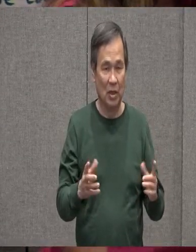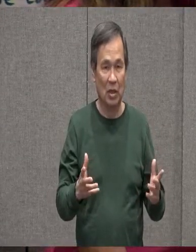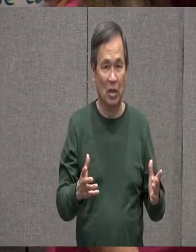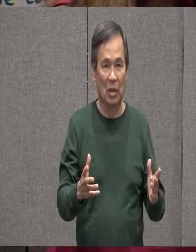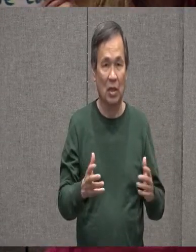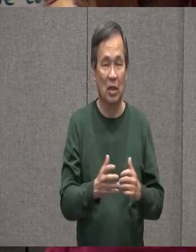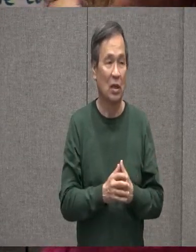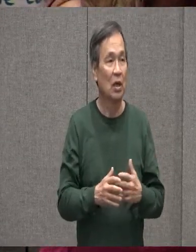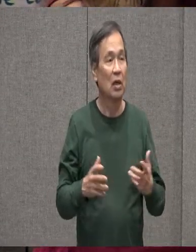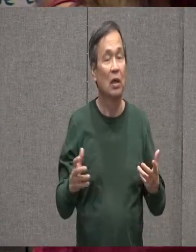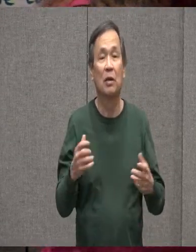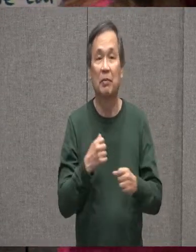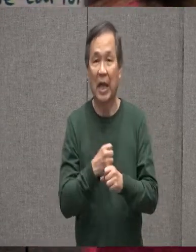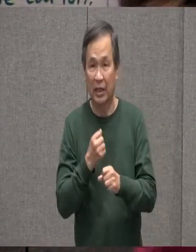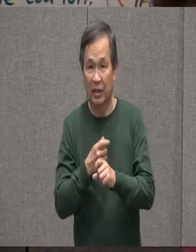it?